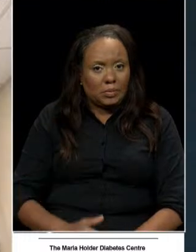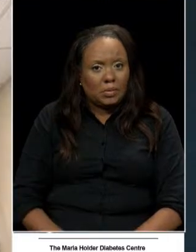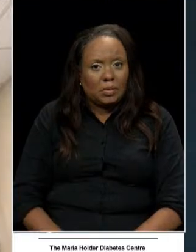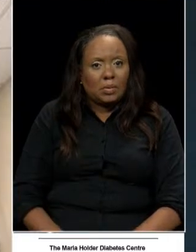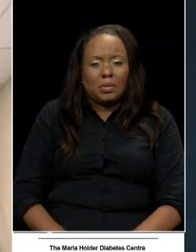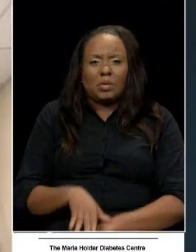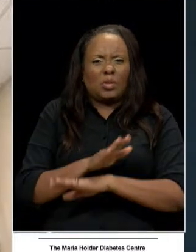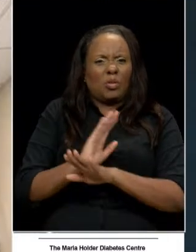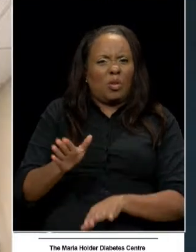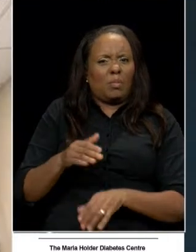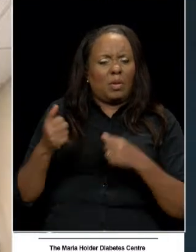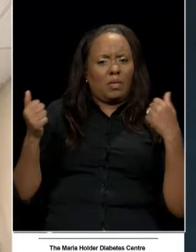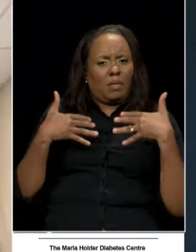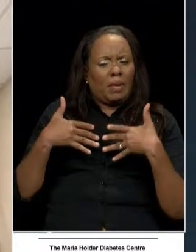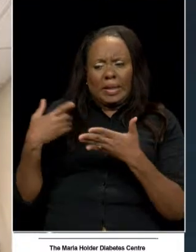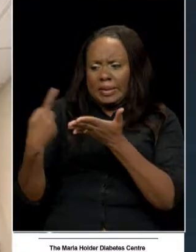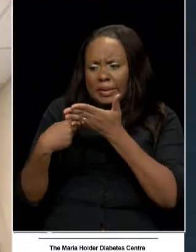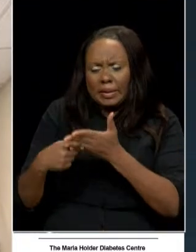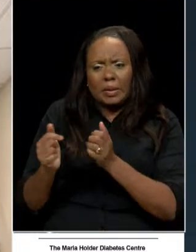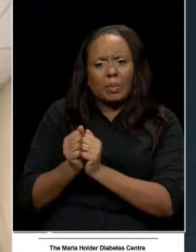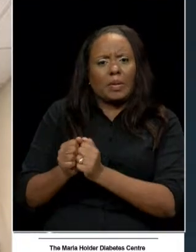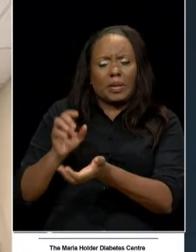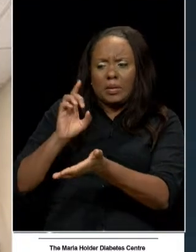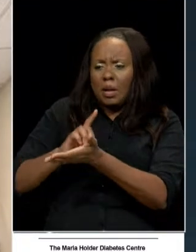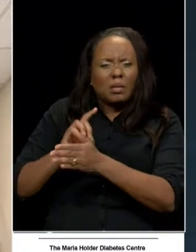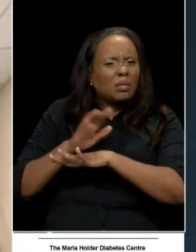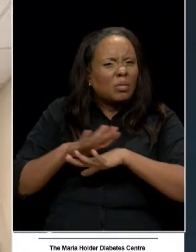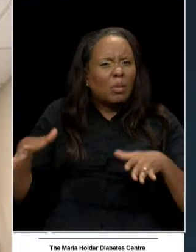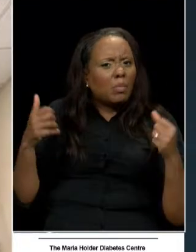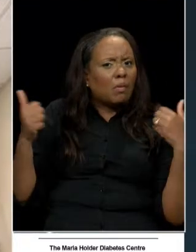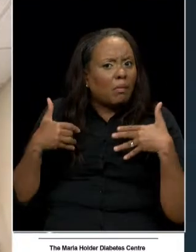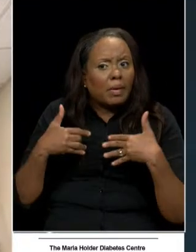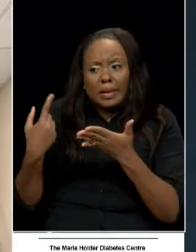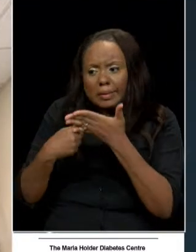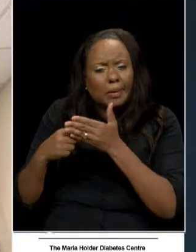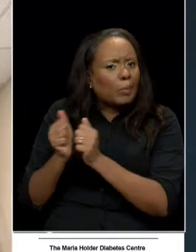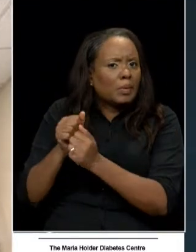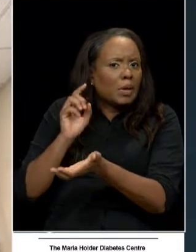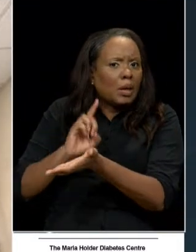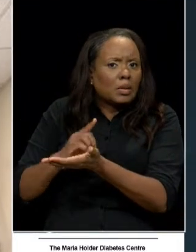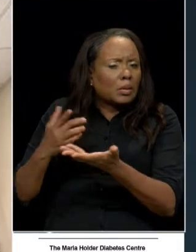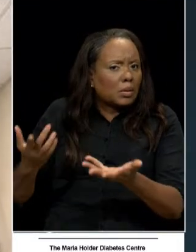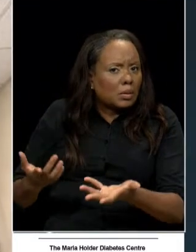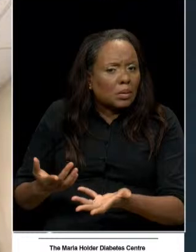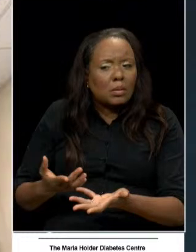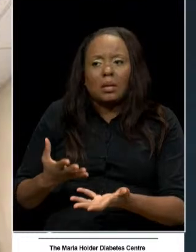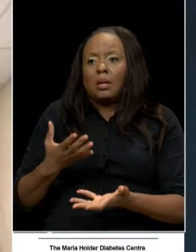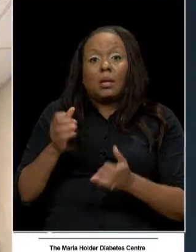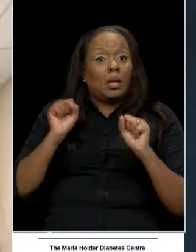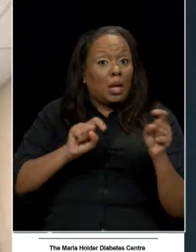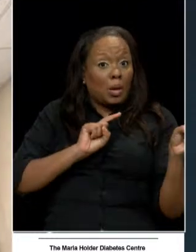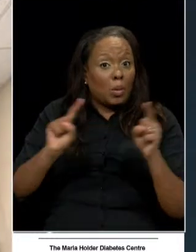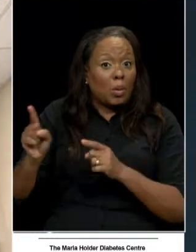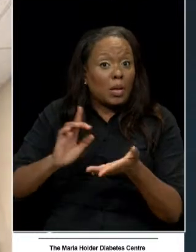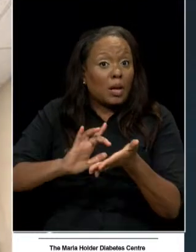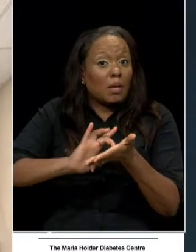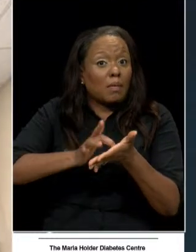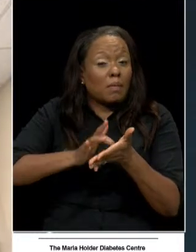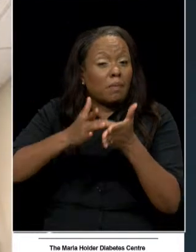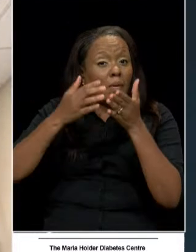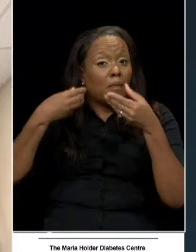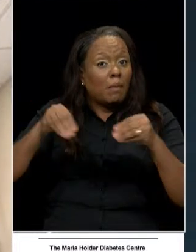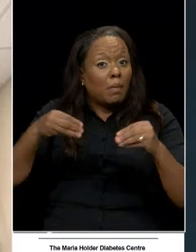to have that discussion with their doctors, with their GPs initially, and your friendly pharmacist as well. And then if